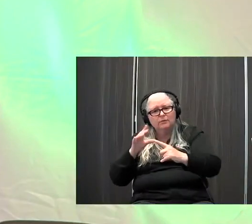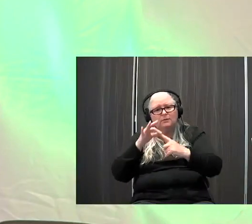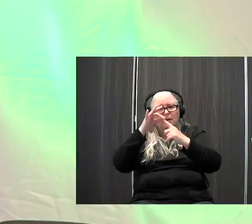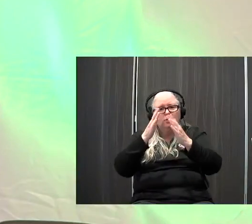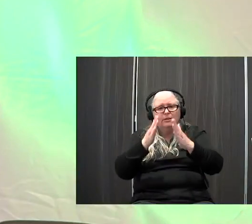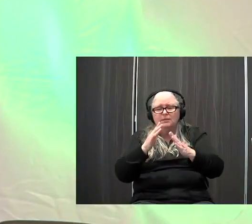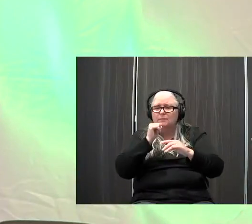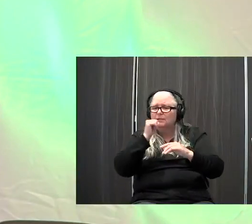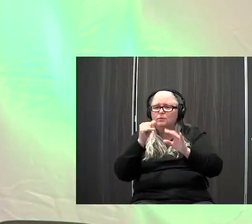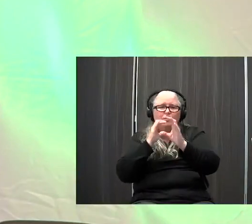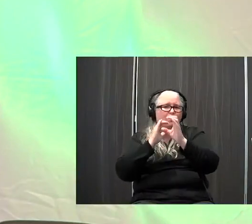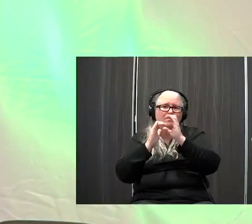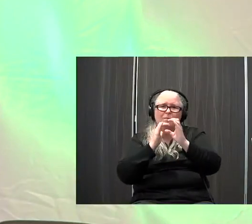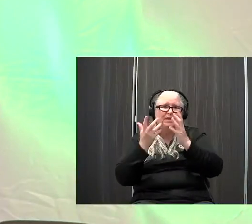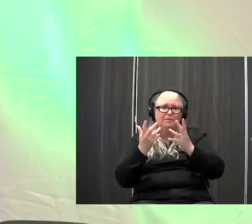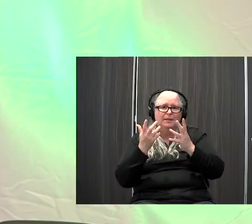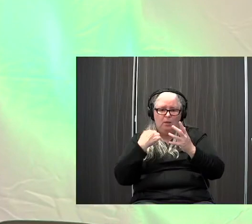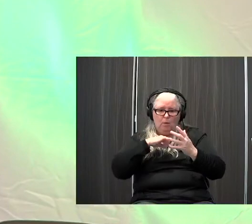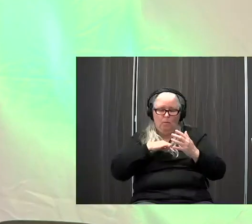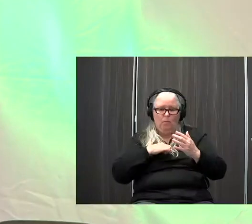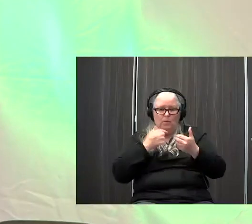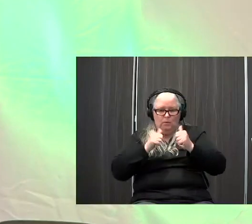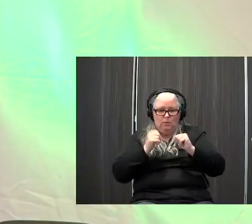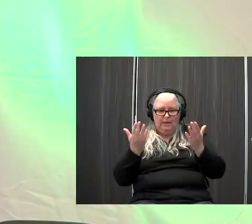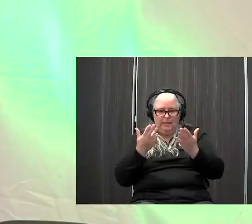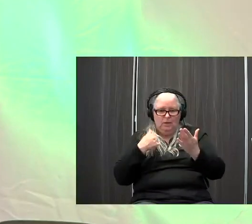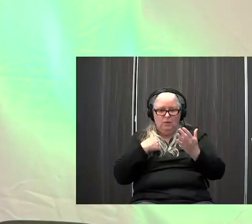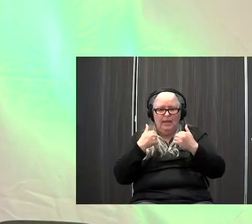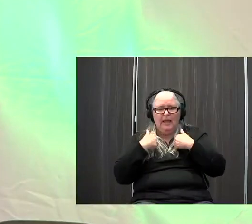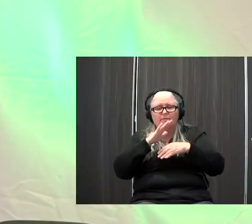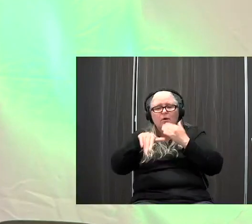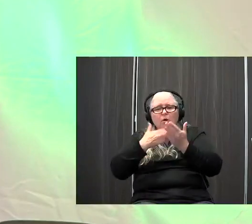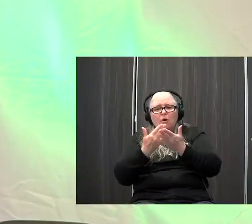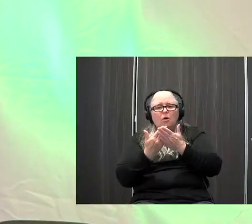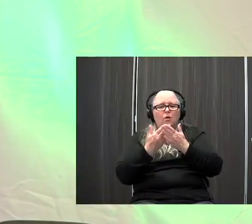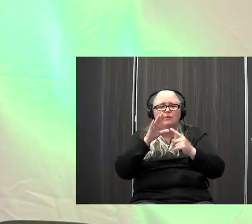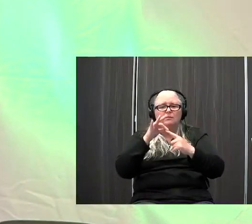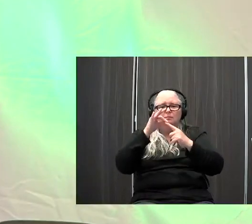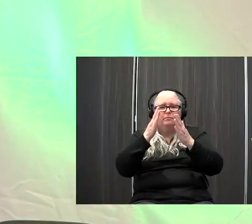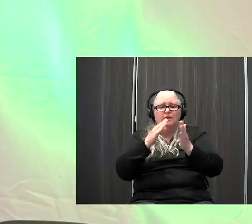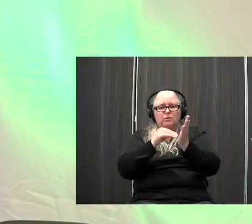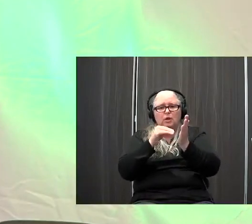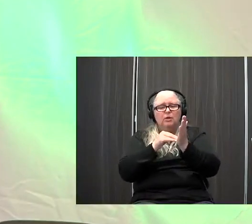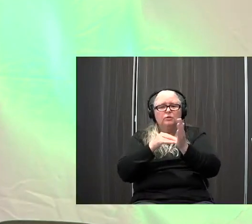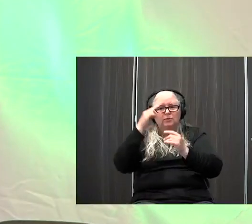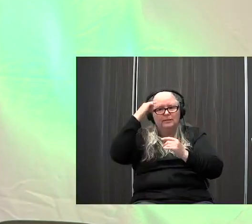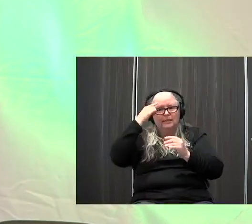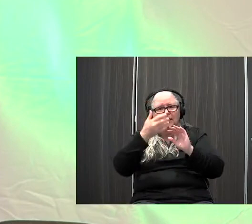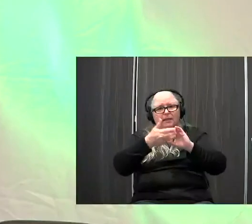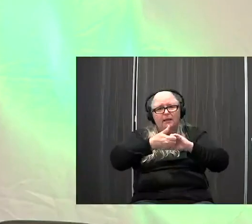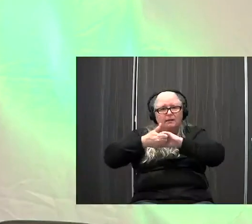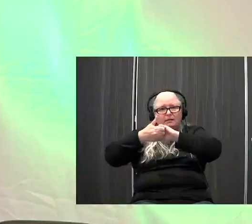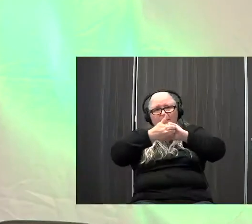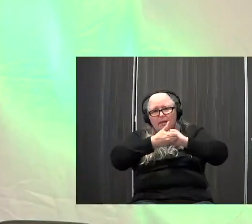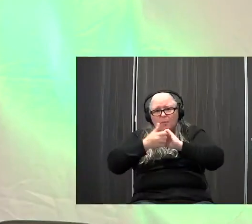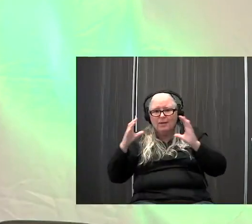here is offer interdisciplinary care where, we're thinking about, I like your